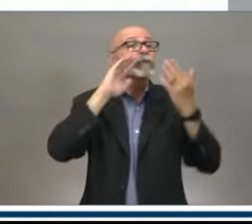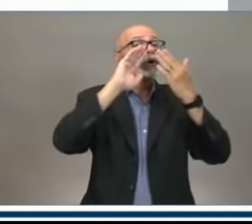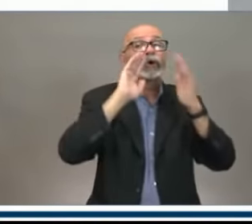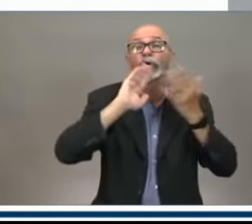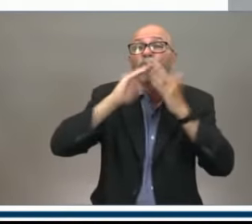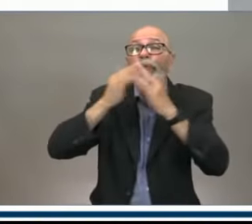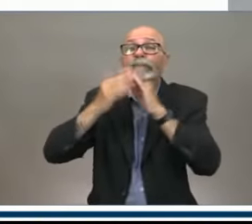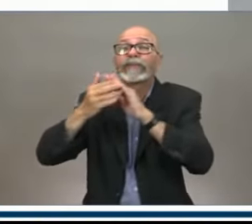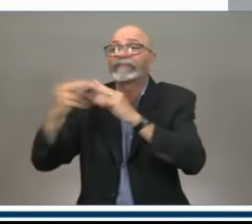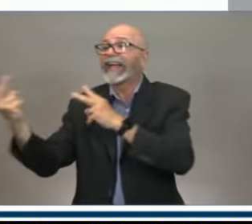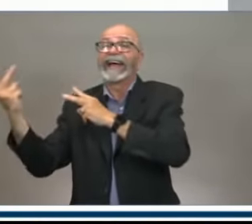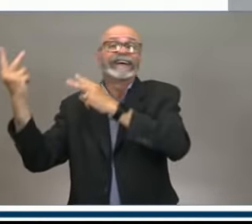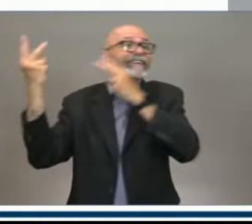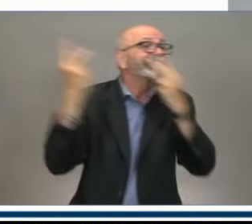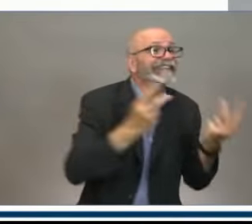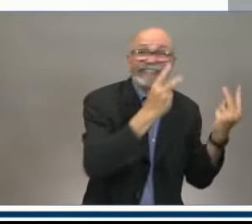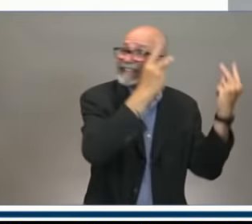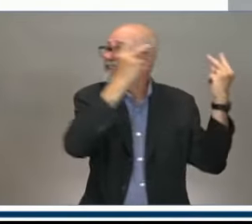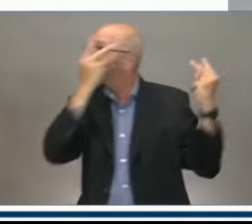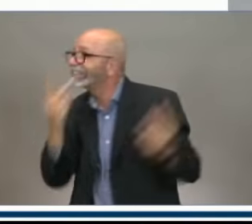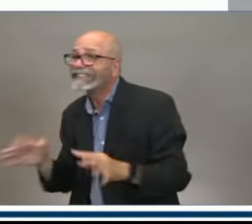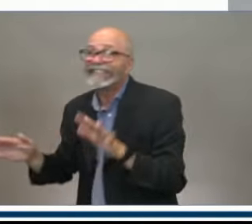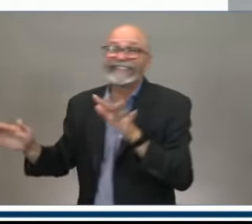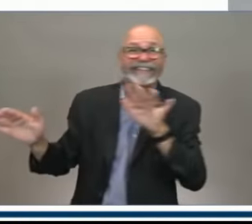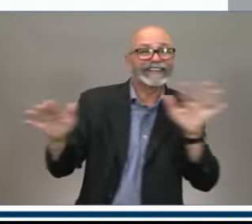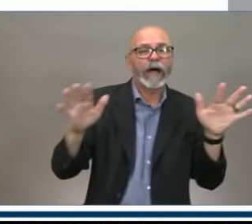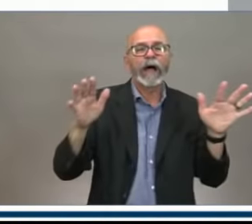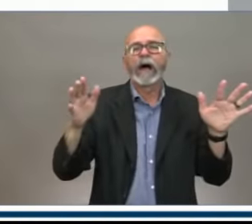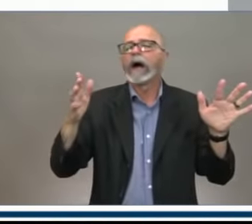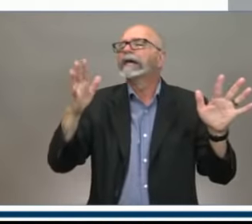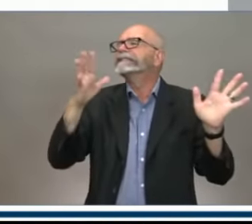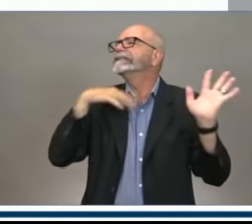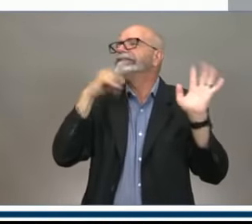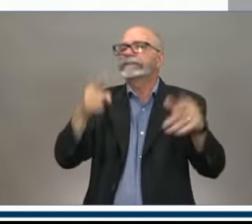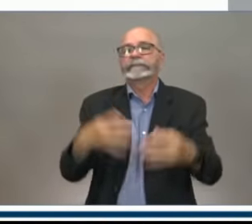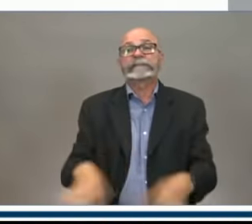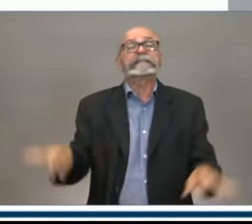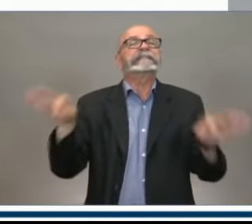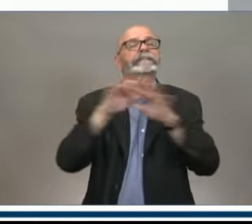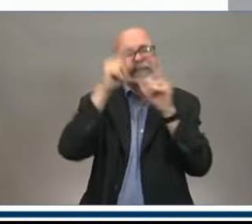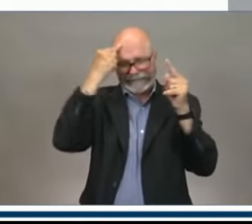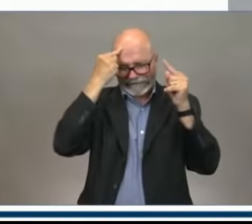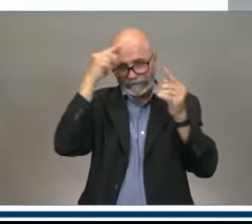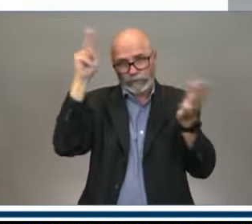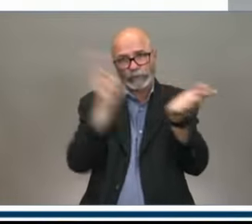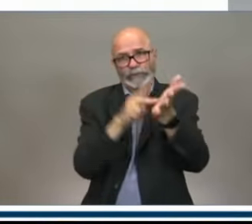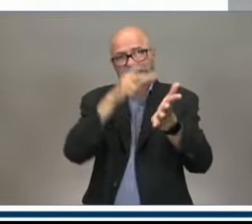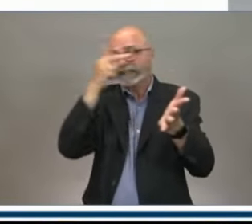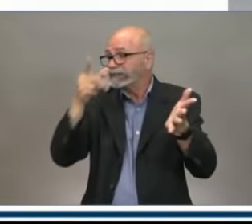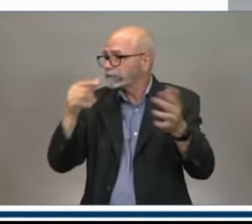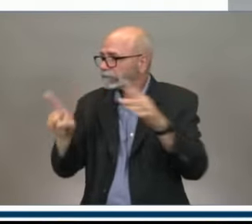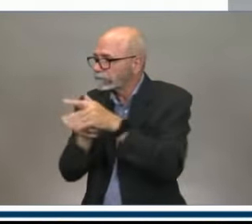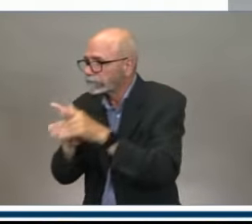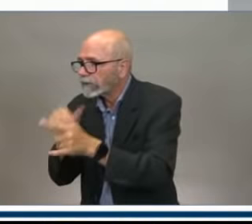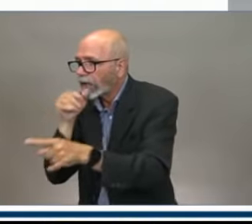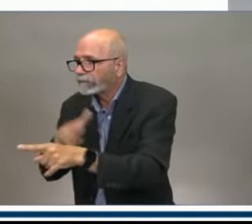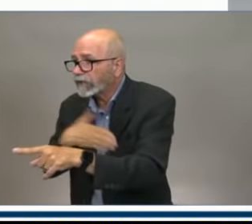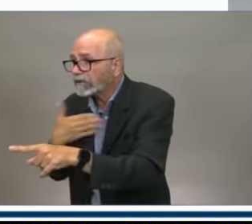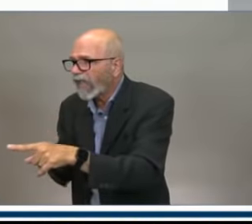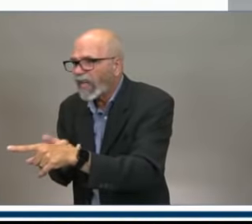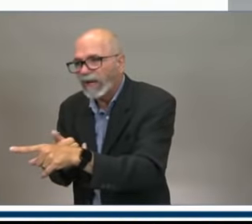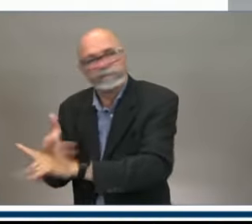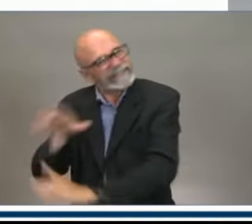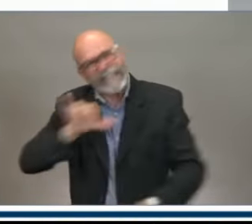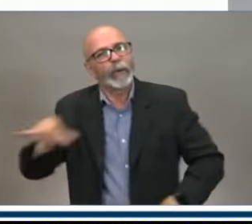can return to, it's critically important that you continue to respect the needs for staying home if you're unwell, maintaining social distances,